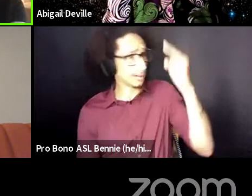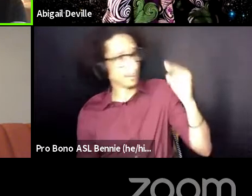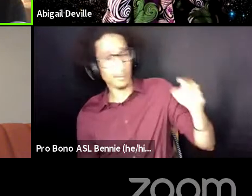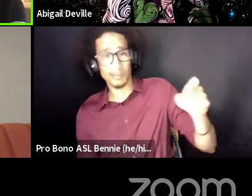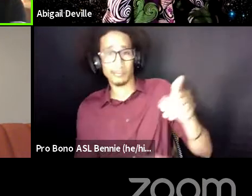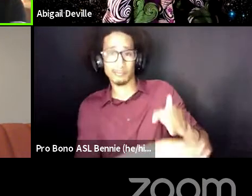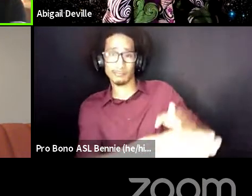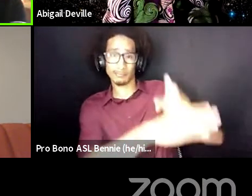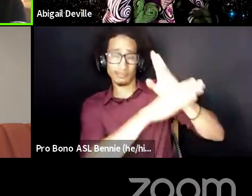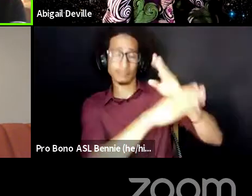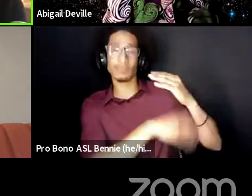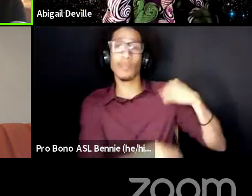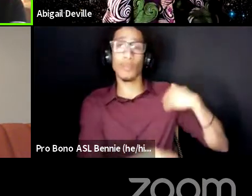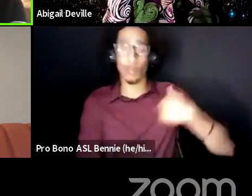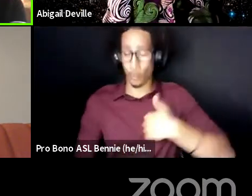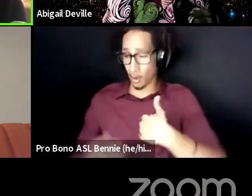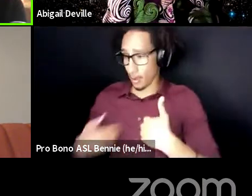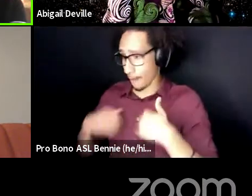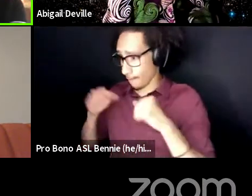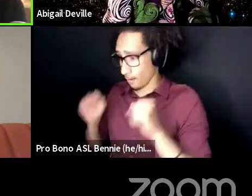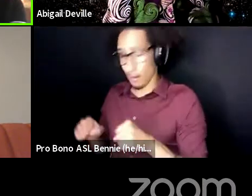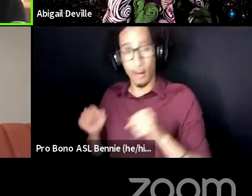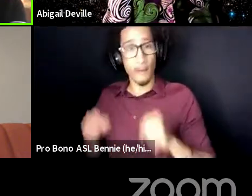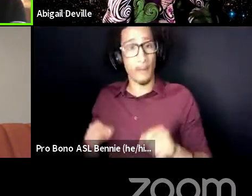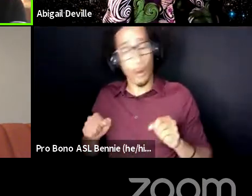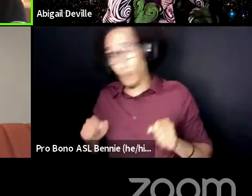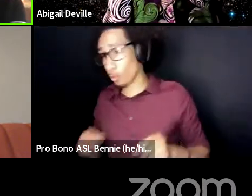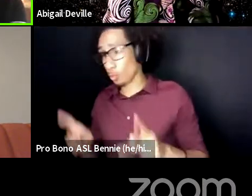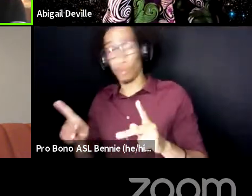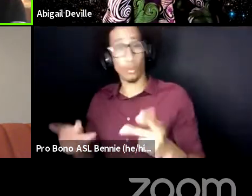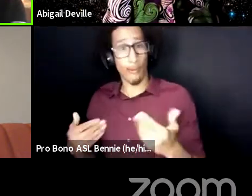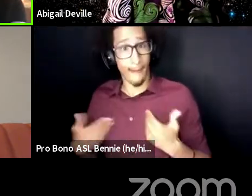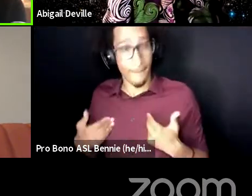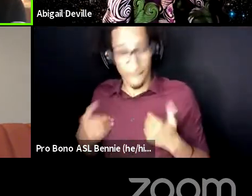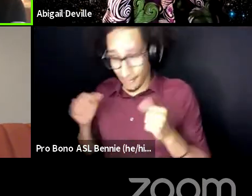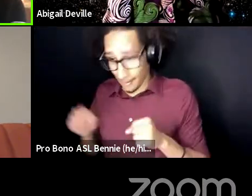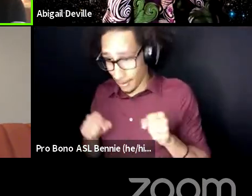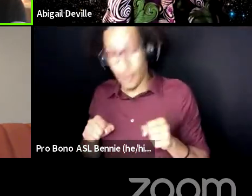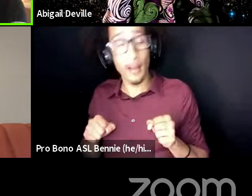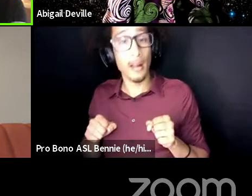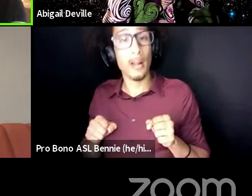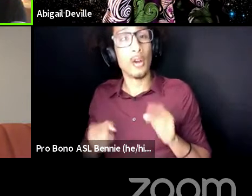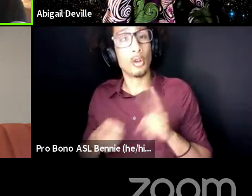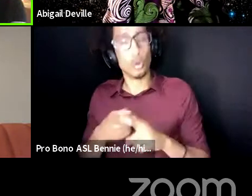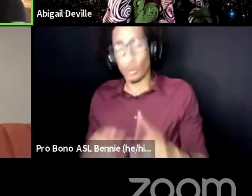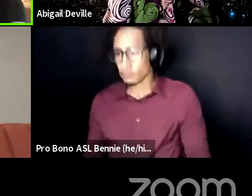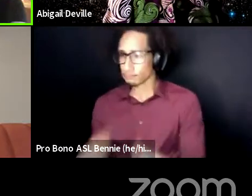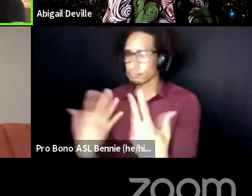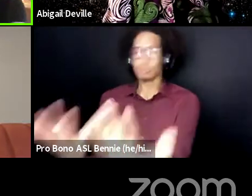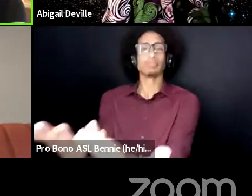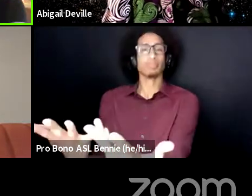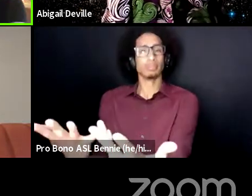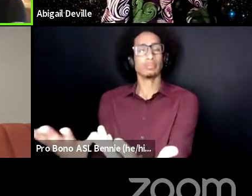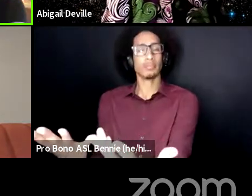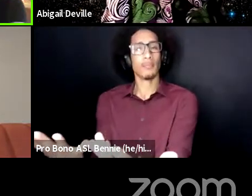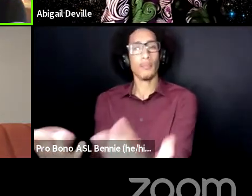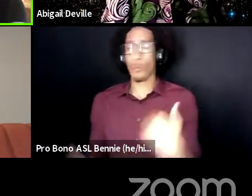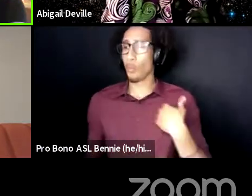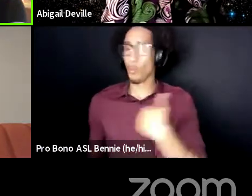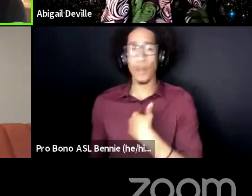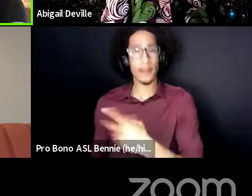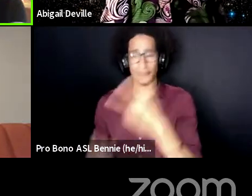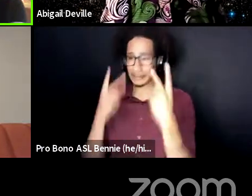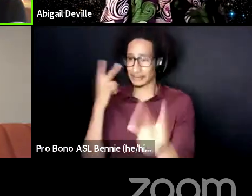will, to artists who are so deserving, who we've watched their careers. We've watched and sort of, we follow their careers